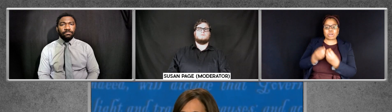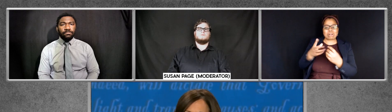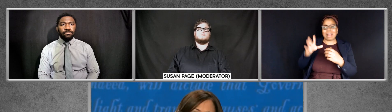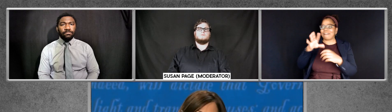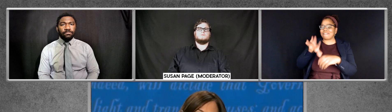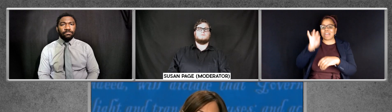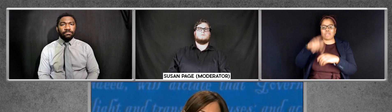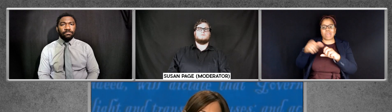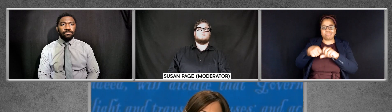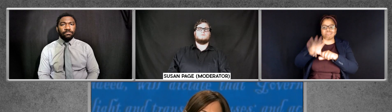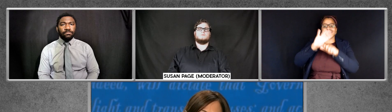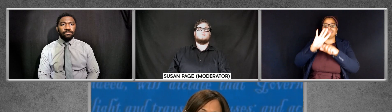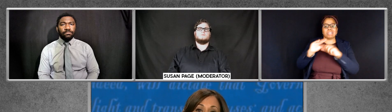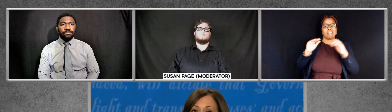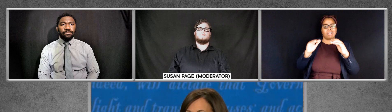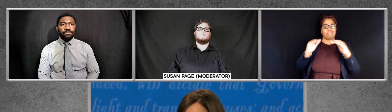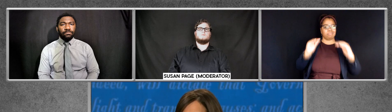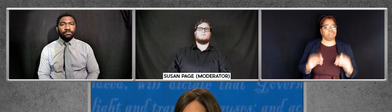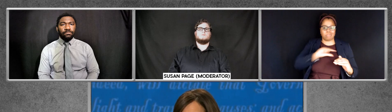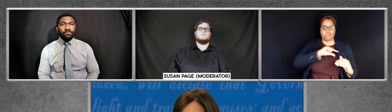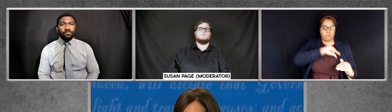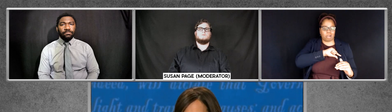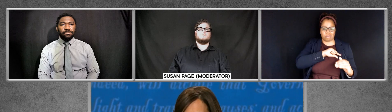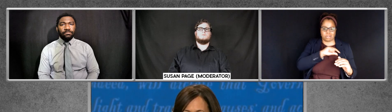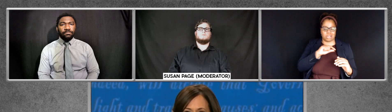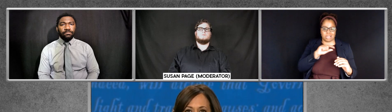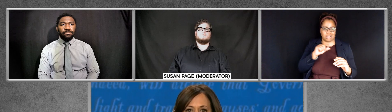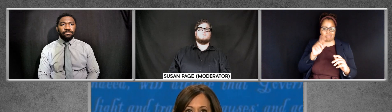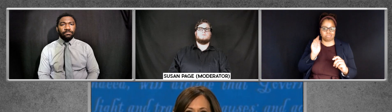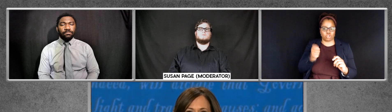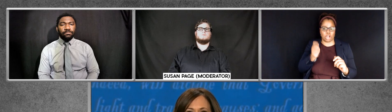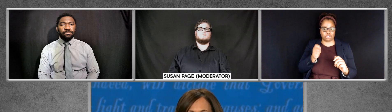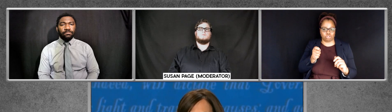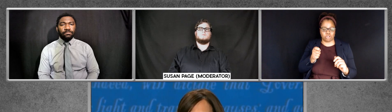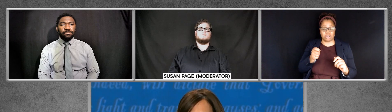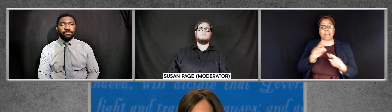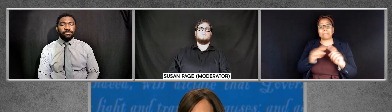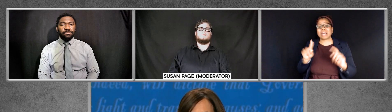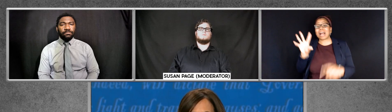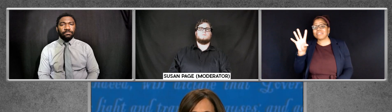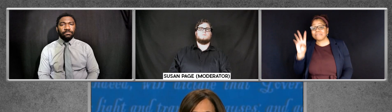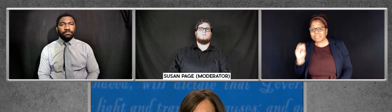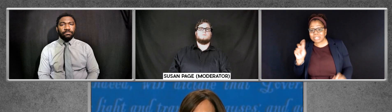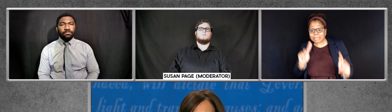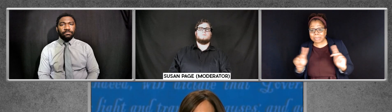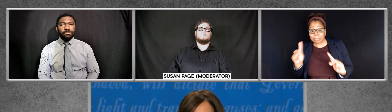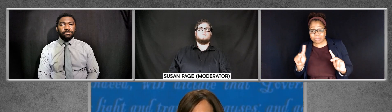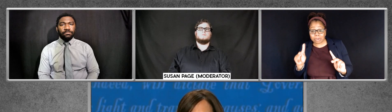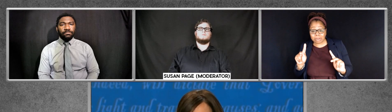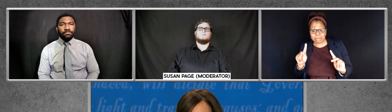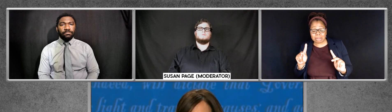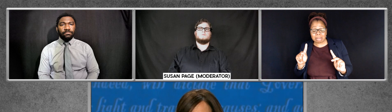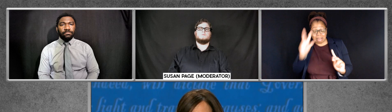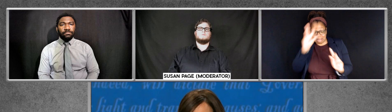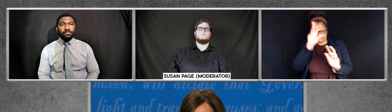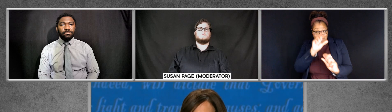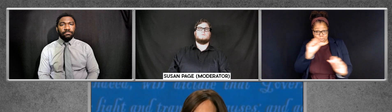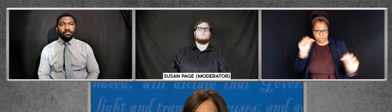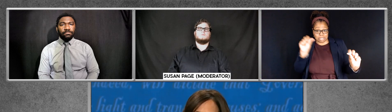are substandard. And do you know that of the 50 people who President